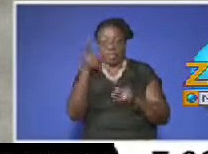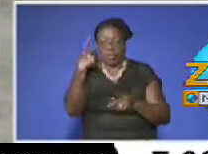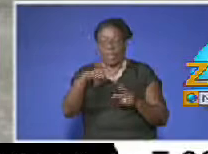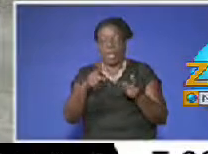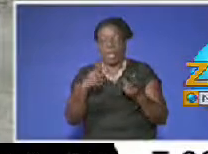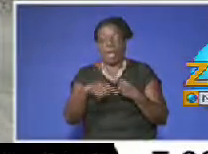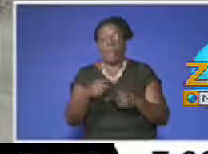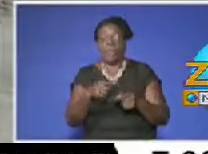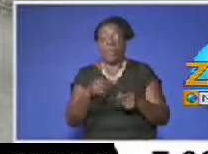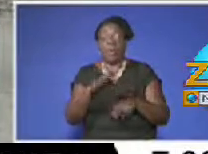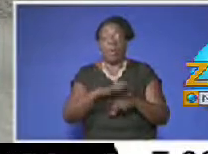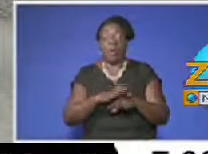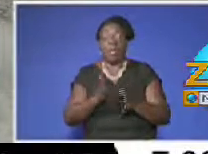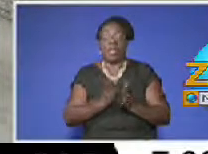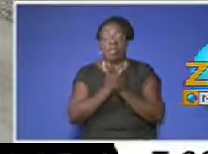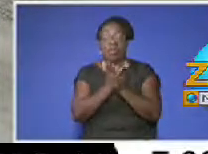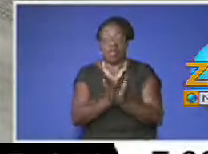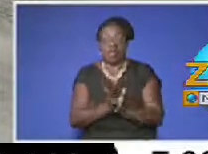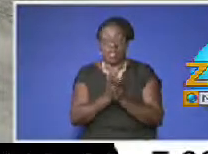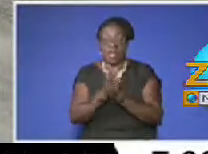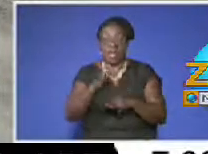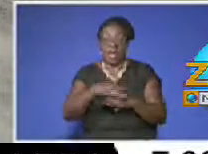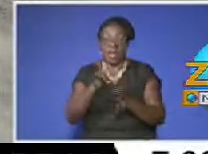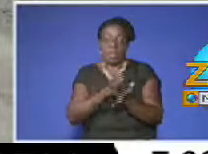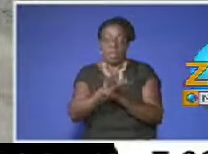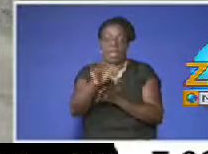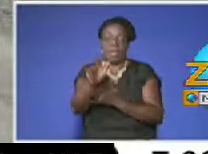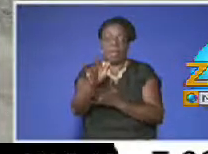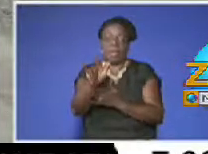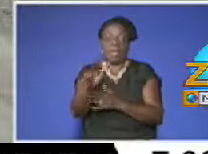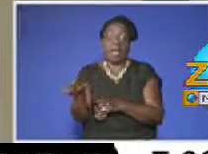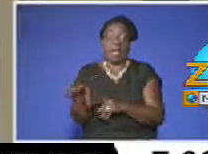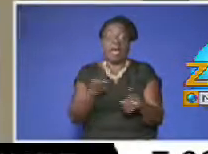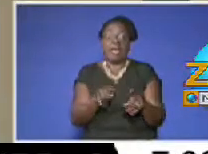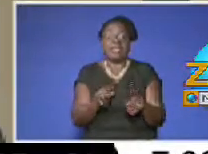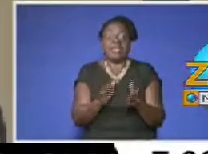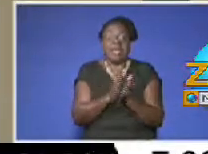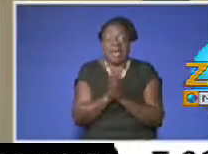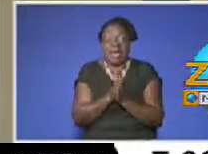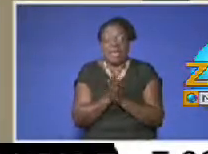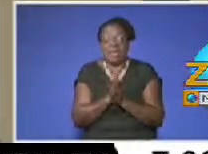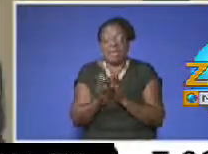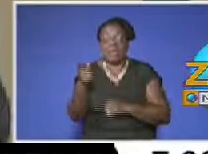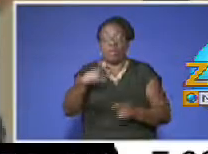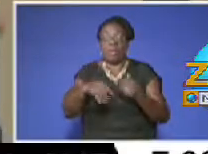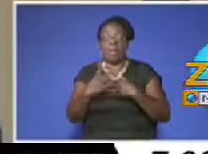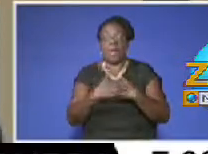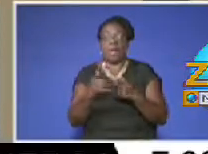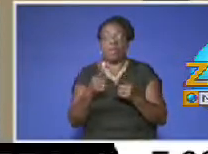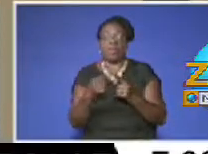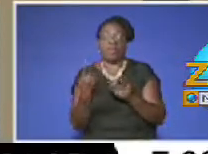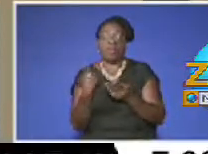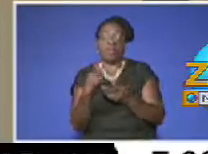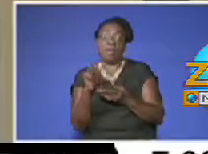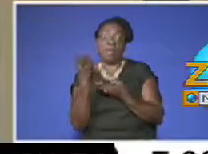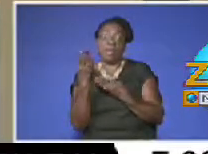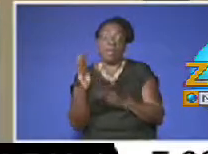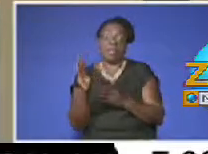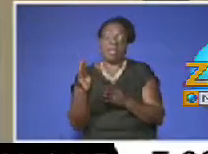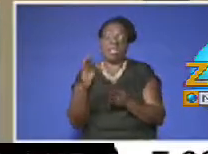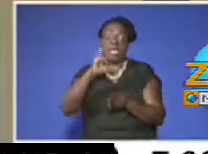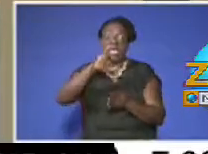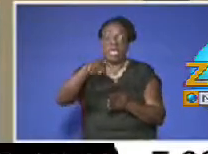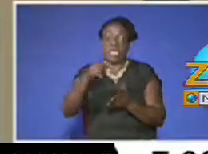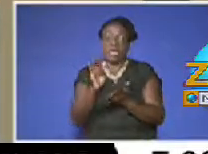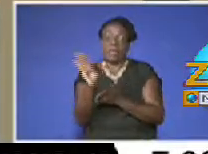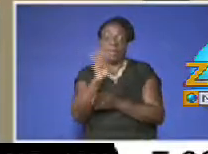problem, as international air carriers are already eager to return to the Bahamas. Back to the Bahamas. JetBlue is already coming. Air Canada